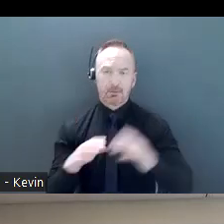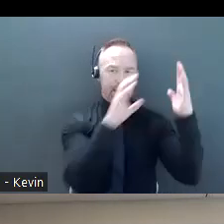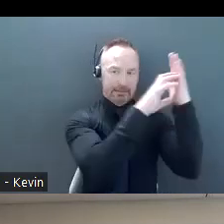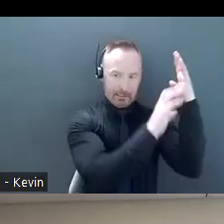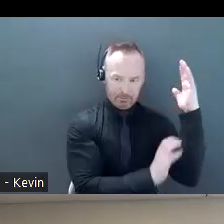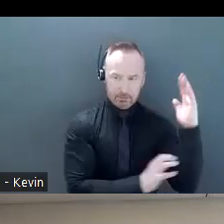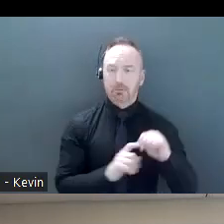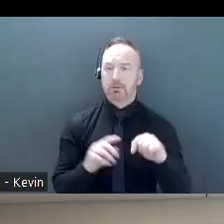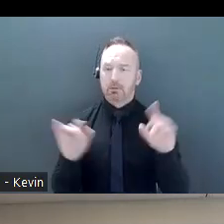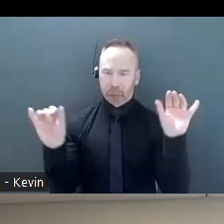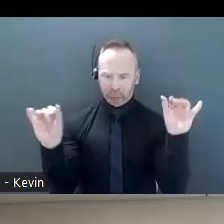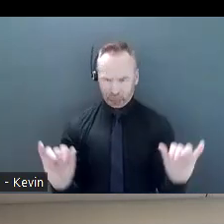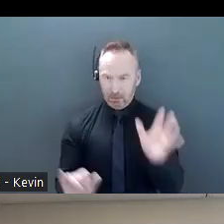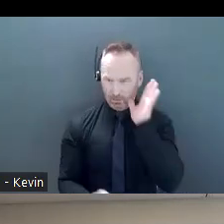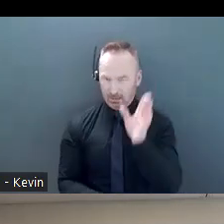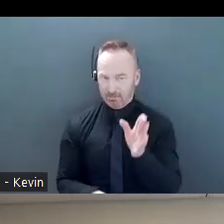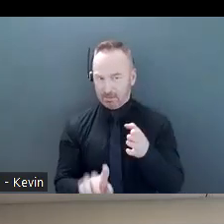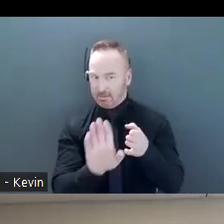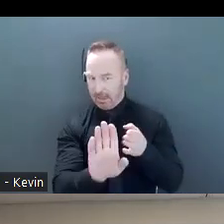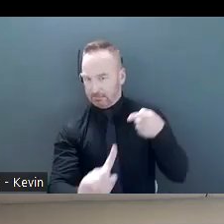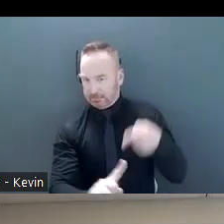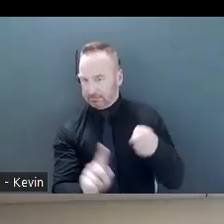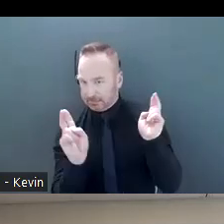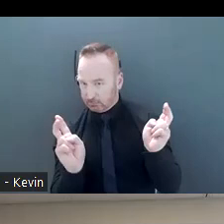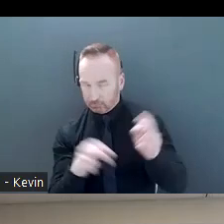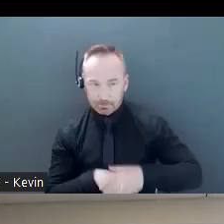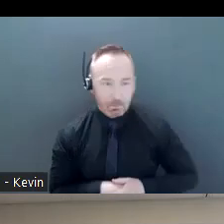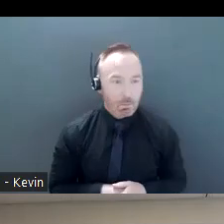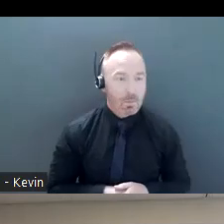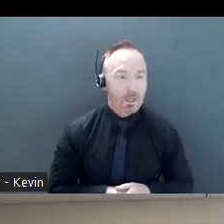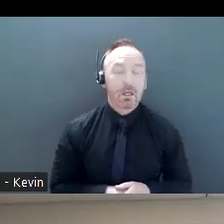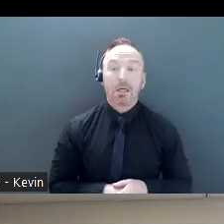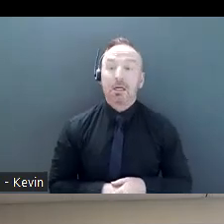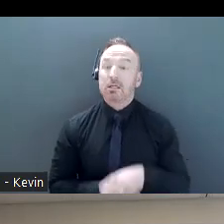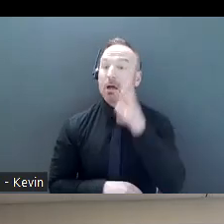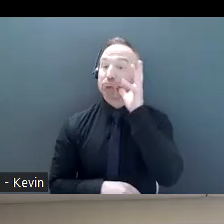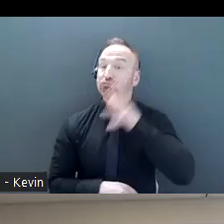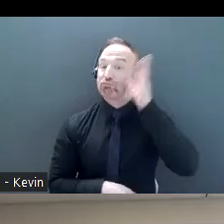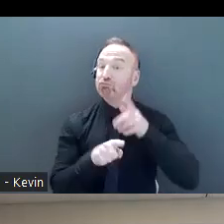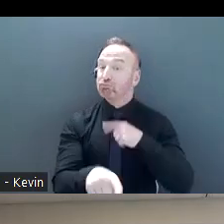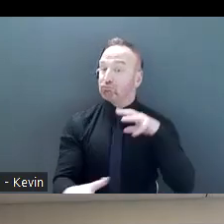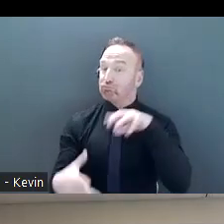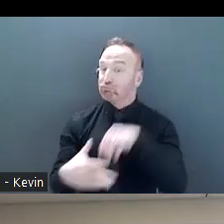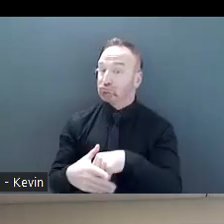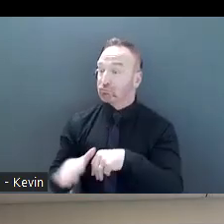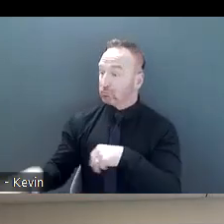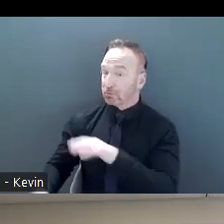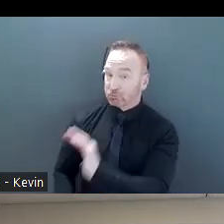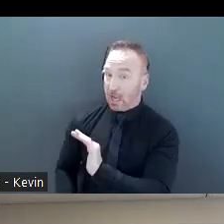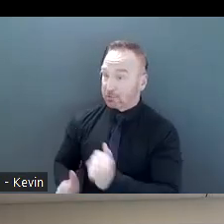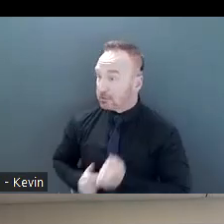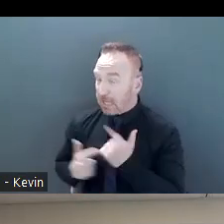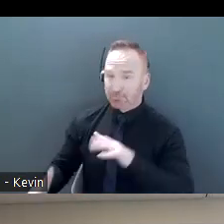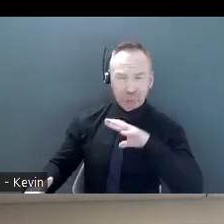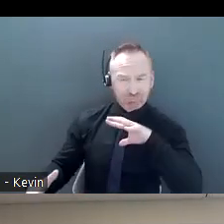And the fact of the matter is, if the grandparents have been active in the children's lives, and then for some reason, the